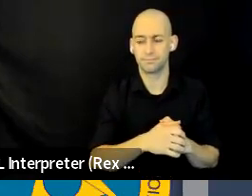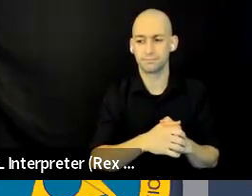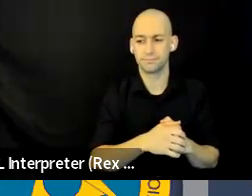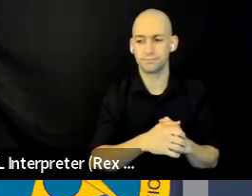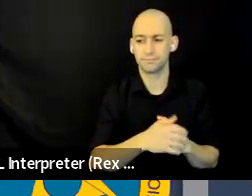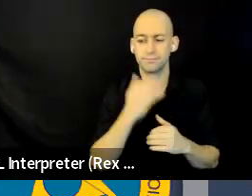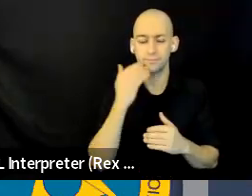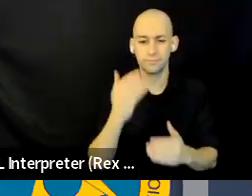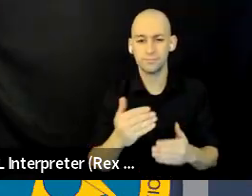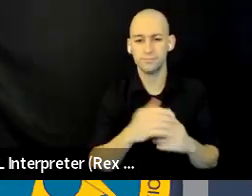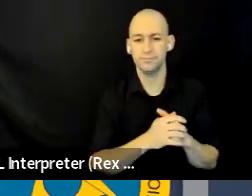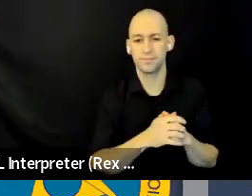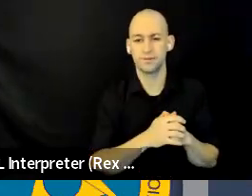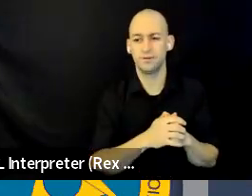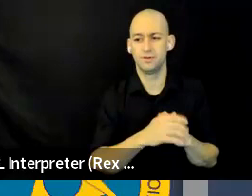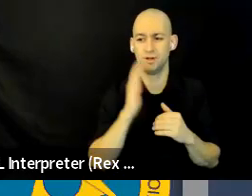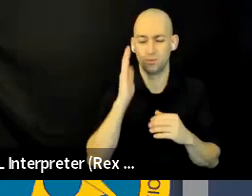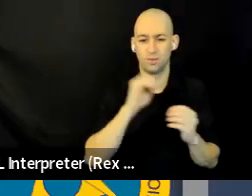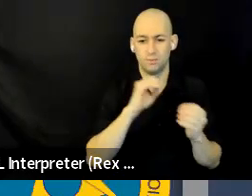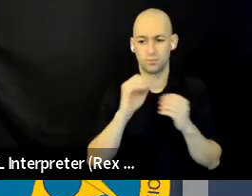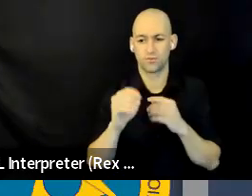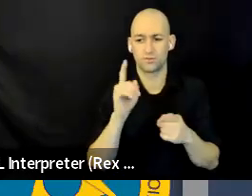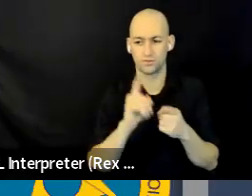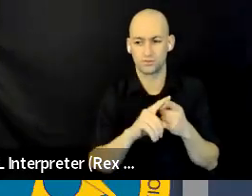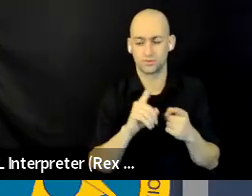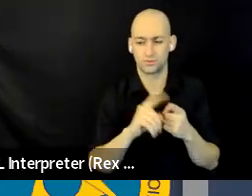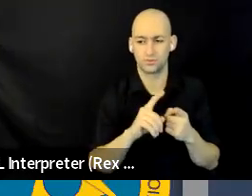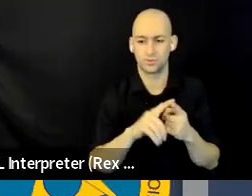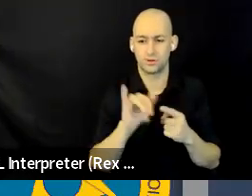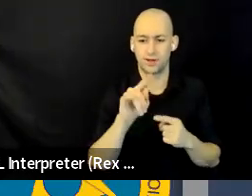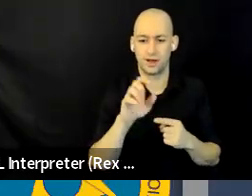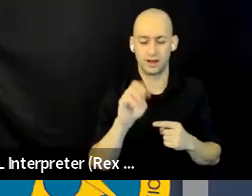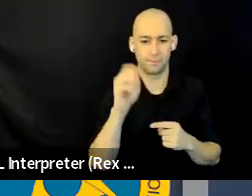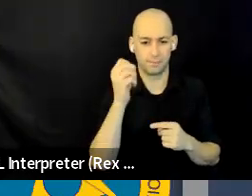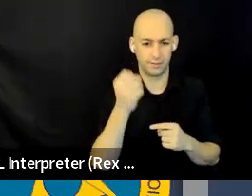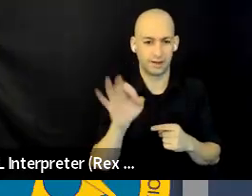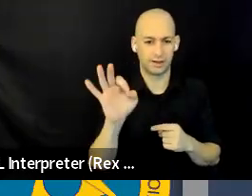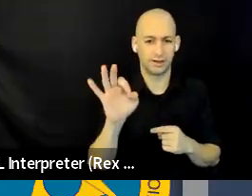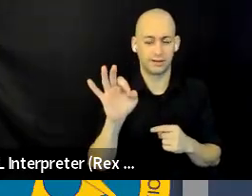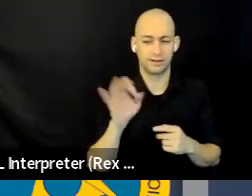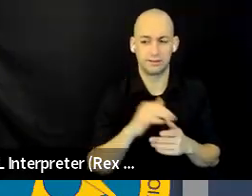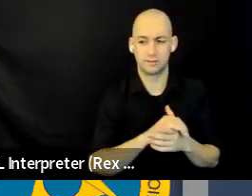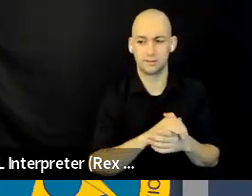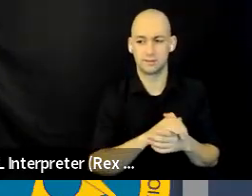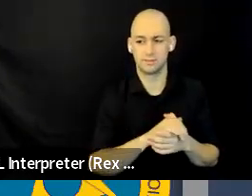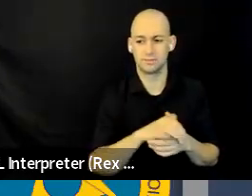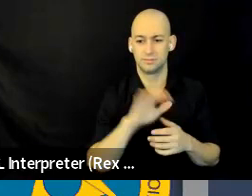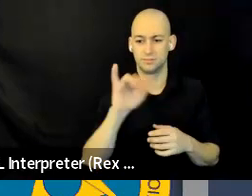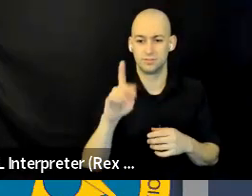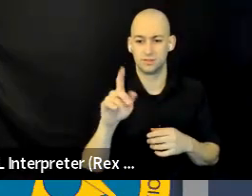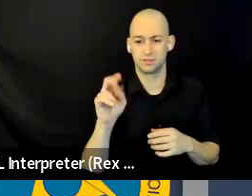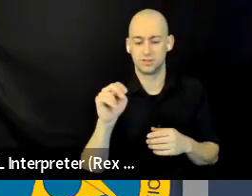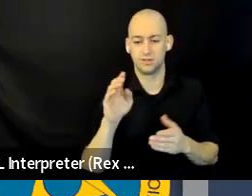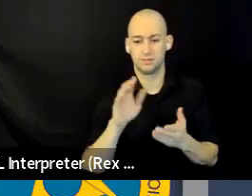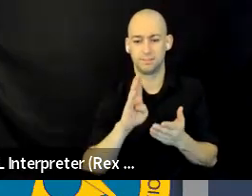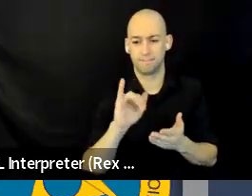Thank you. We will now move on to item 19. Draft Senate Bill